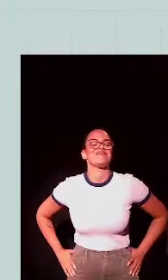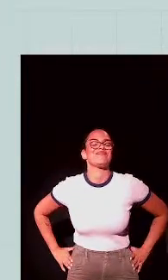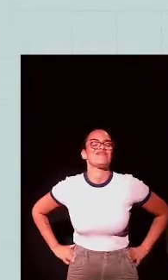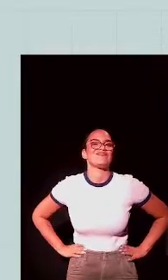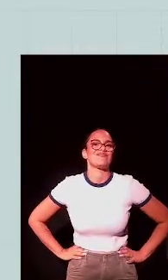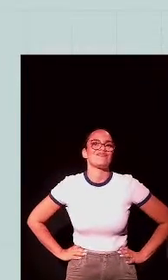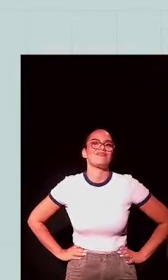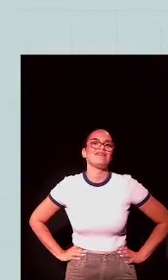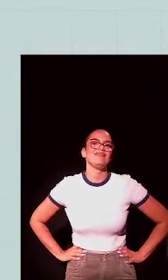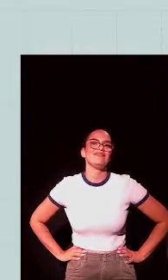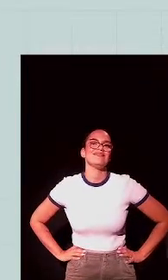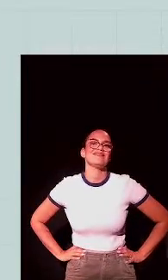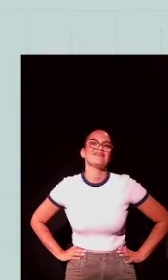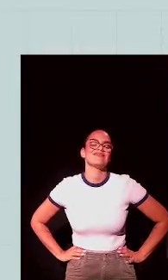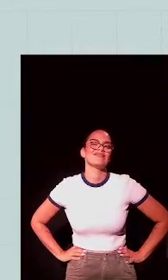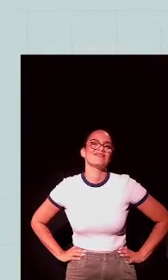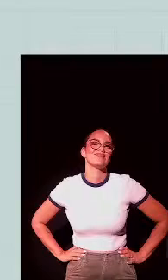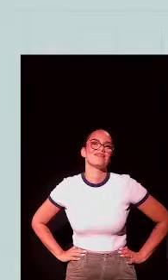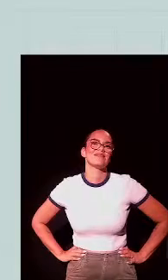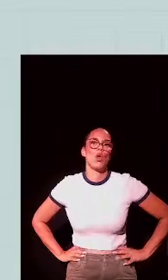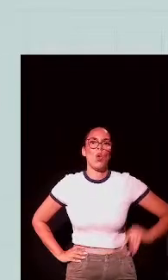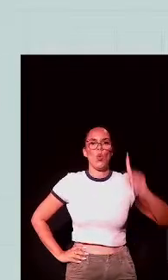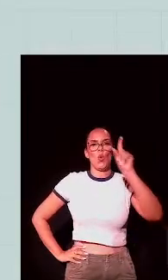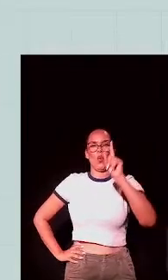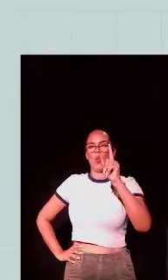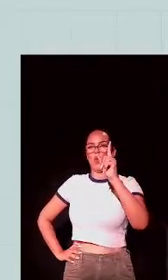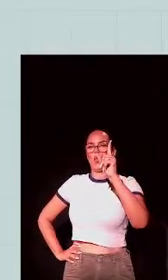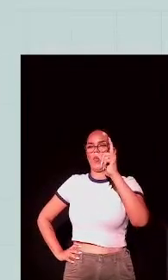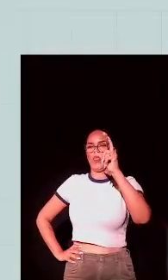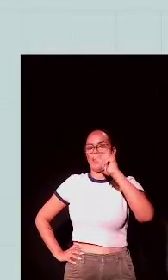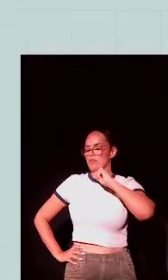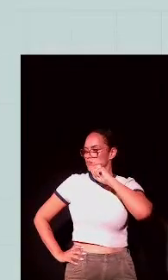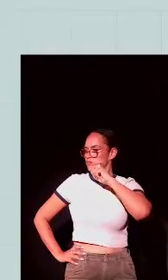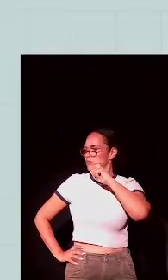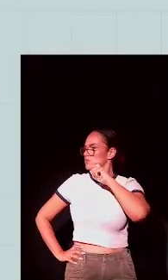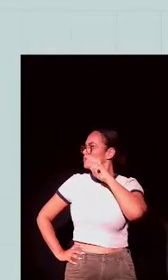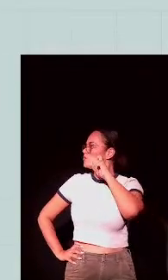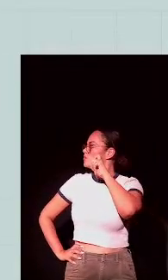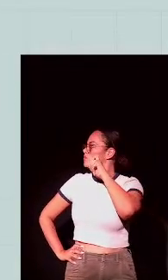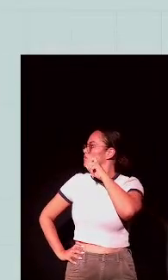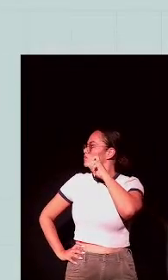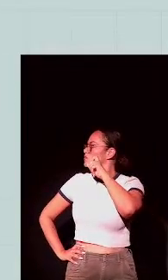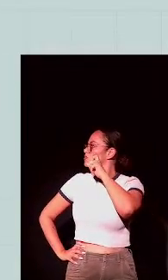to that. One thing.